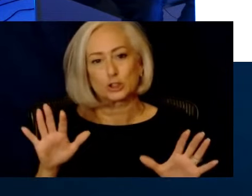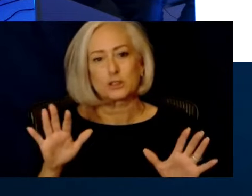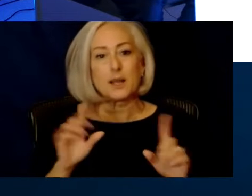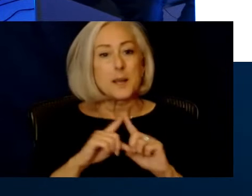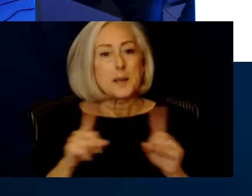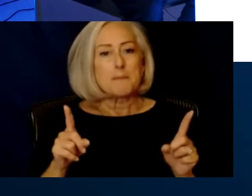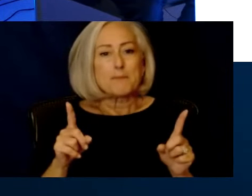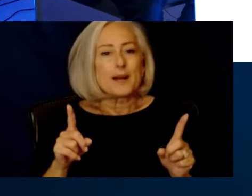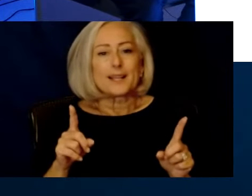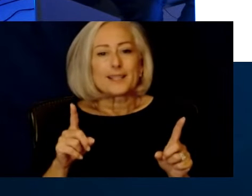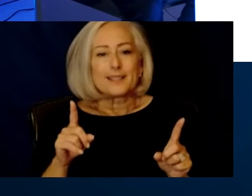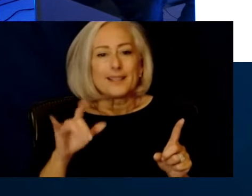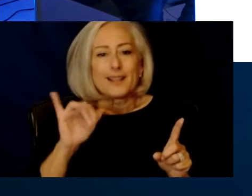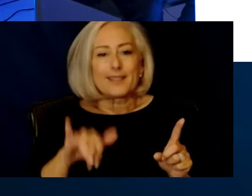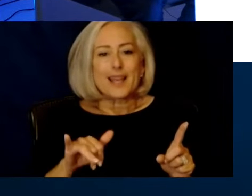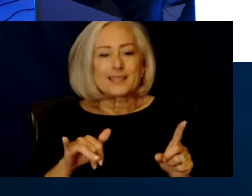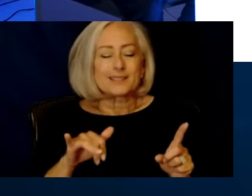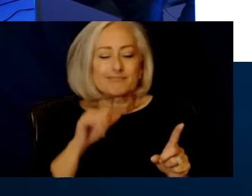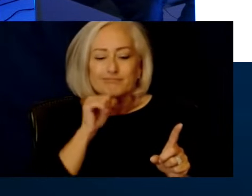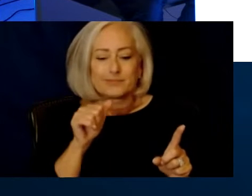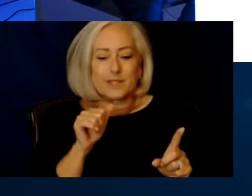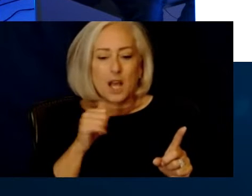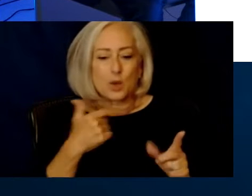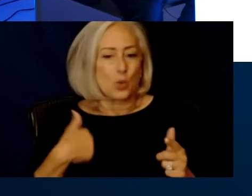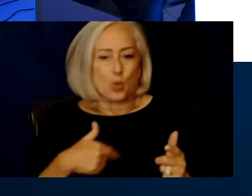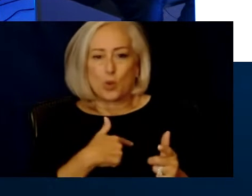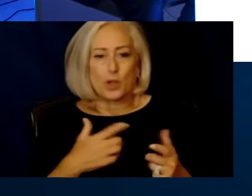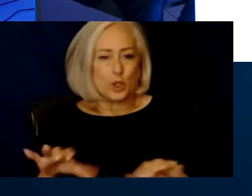where we are in the public, and that's okay